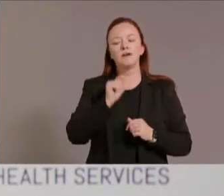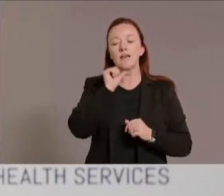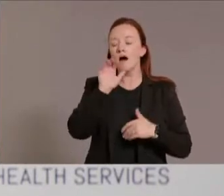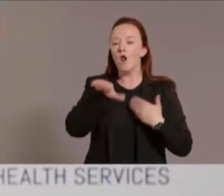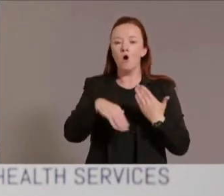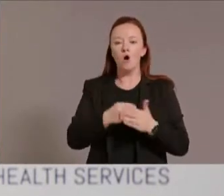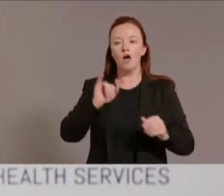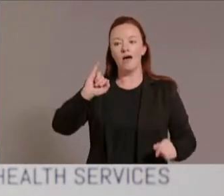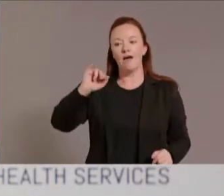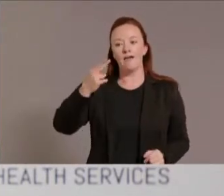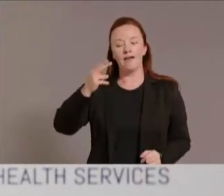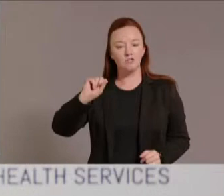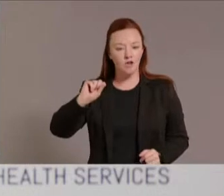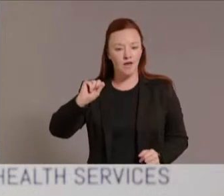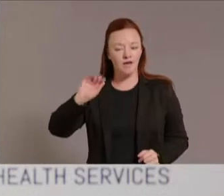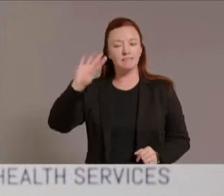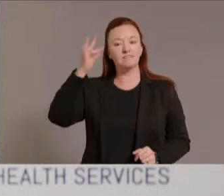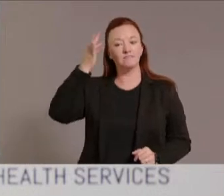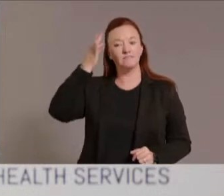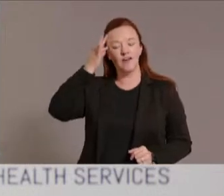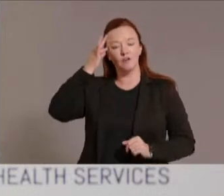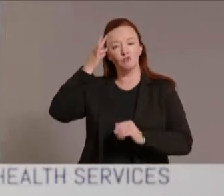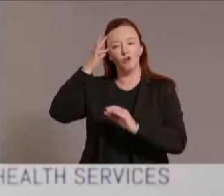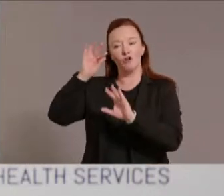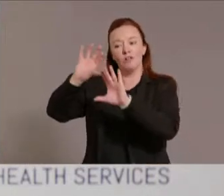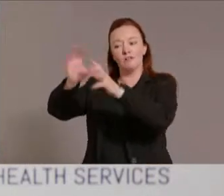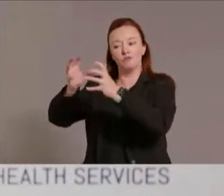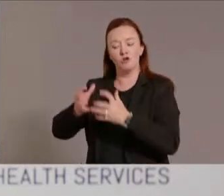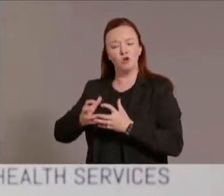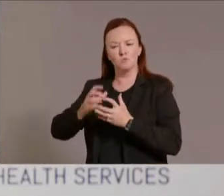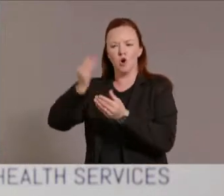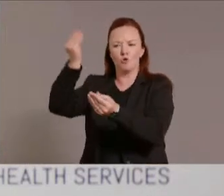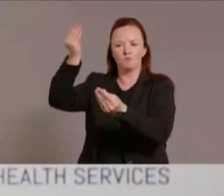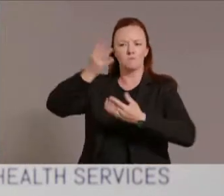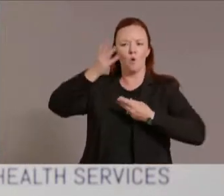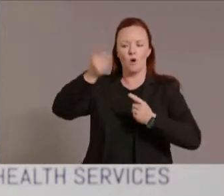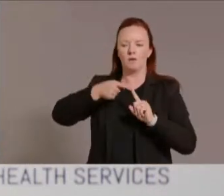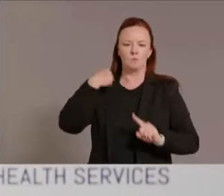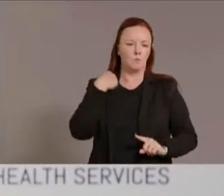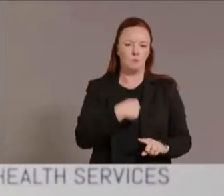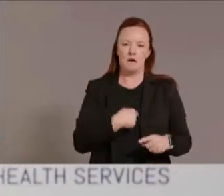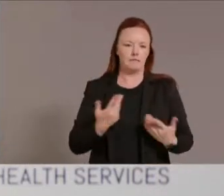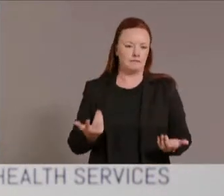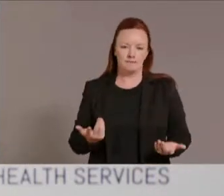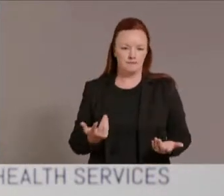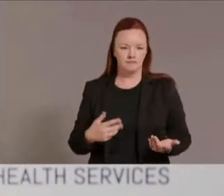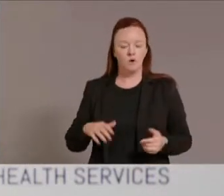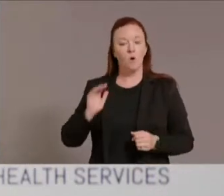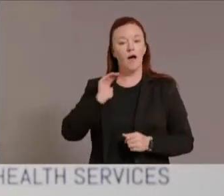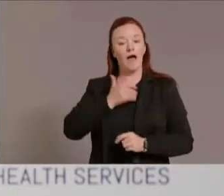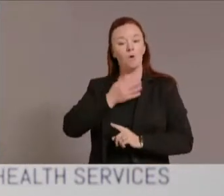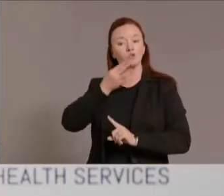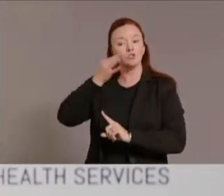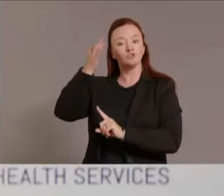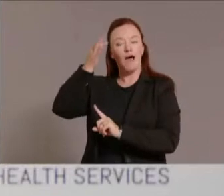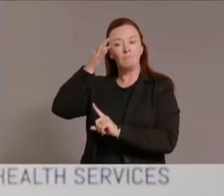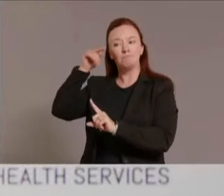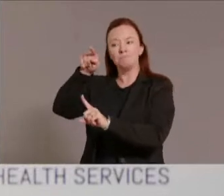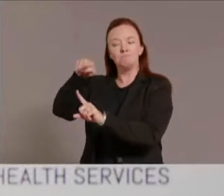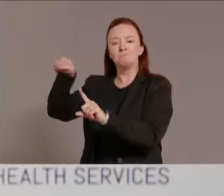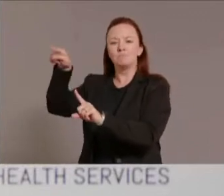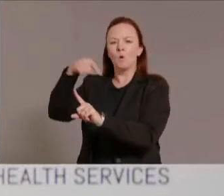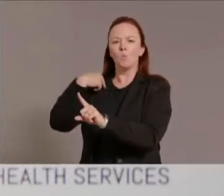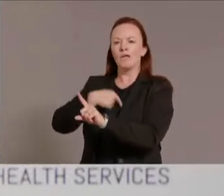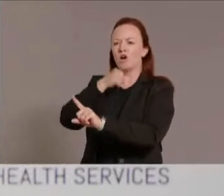federal facilities are reporting to us. So I don't know that our Native American demographics will ever fully match the